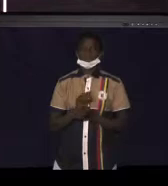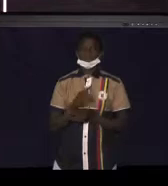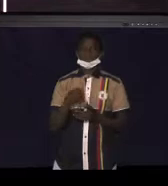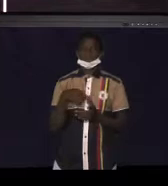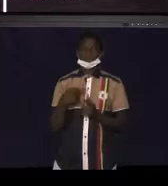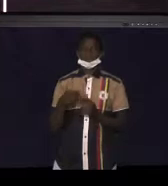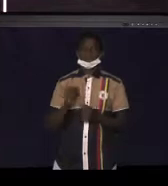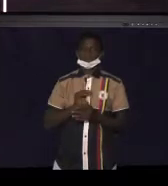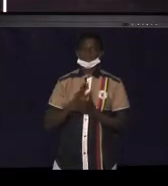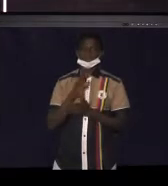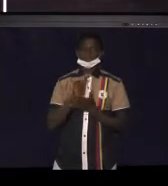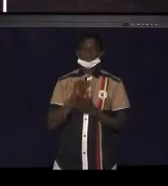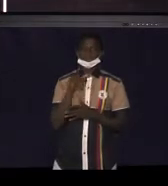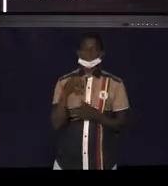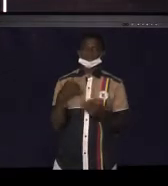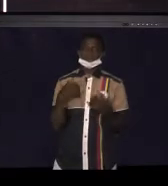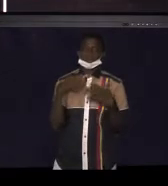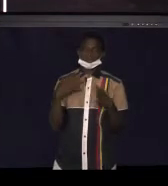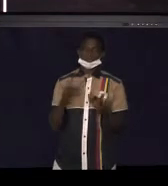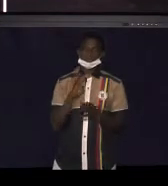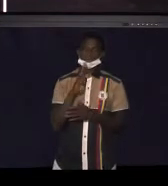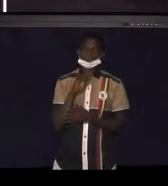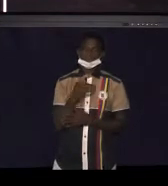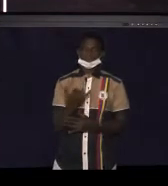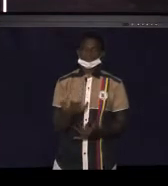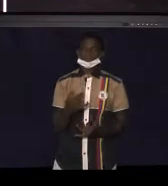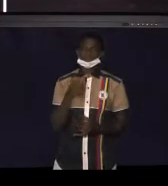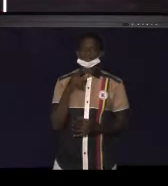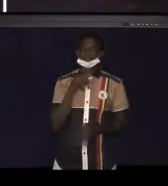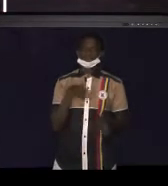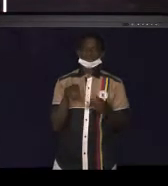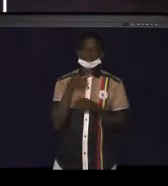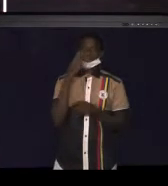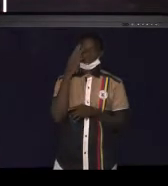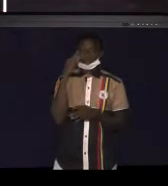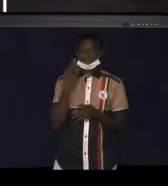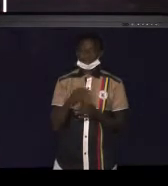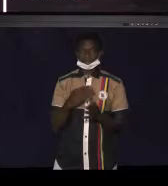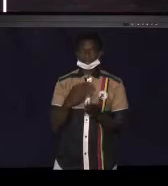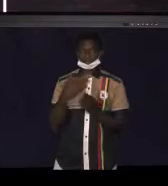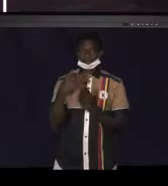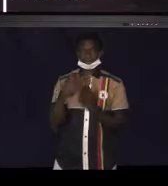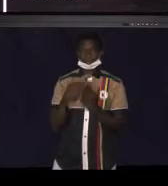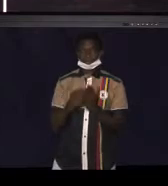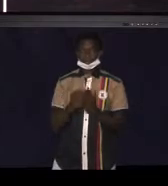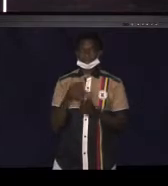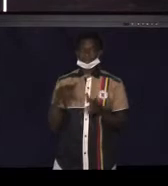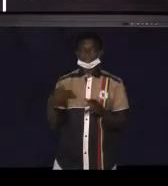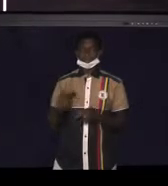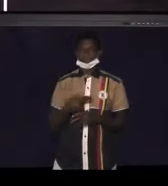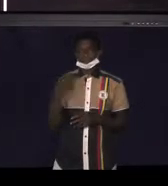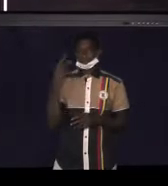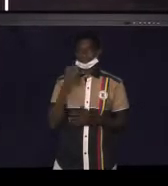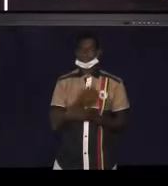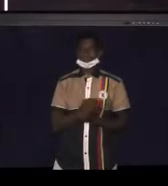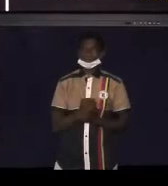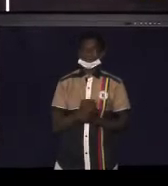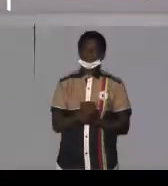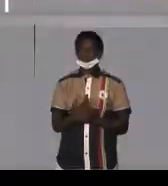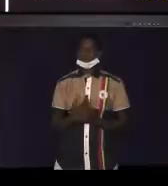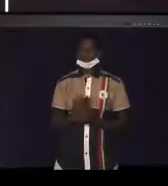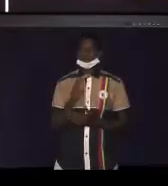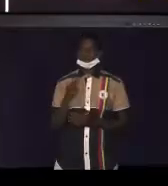Alrighty then, I believe that you are done by now. Did you discover the pattern? Well, let's see what the answers are